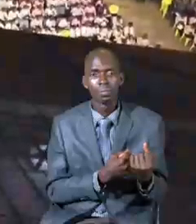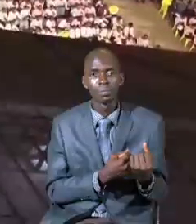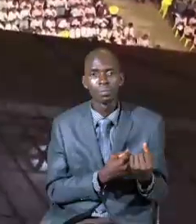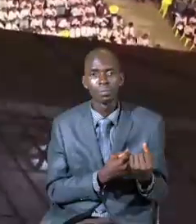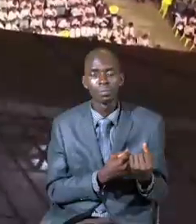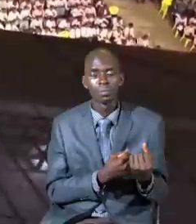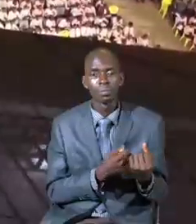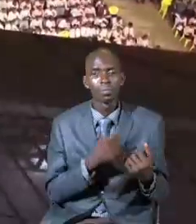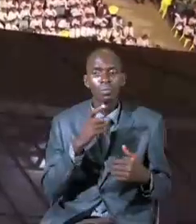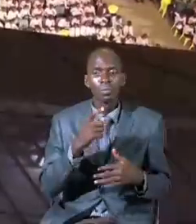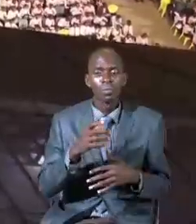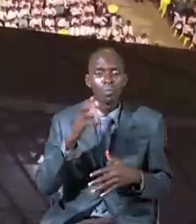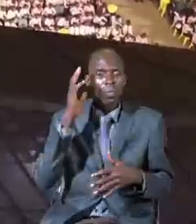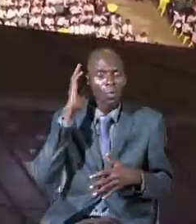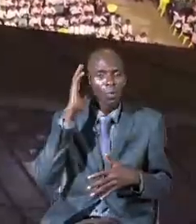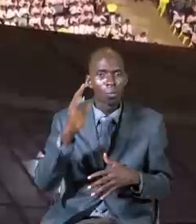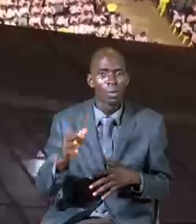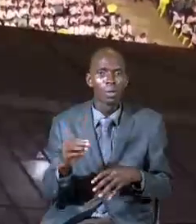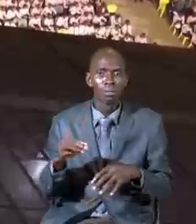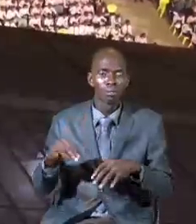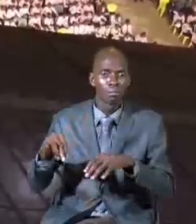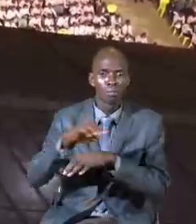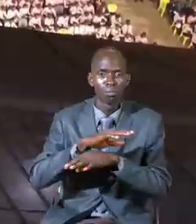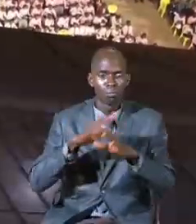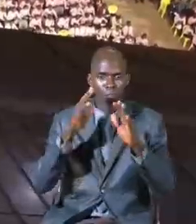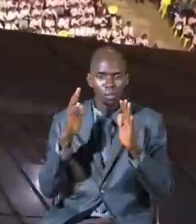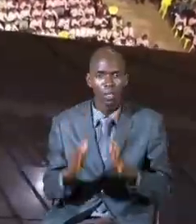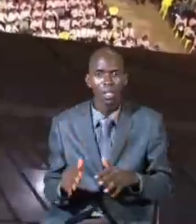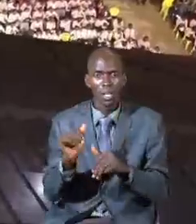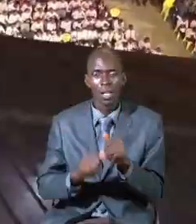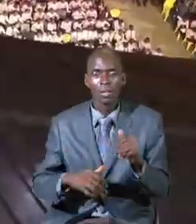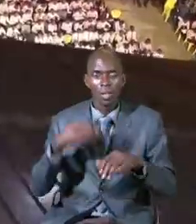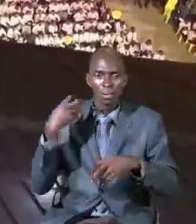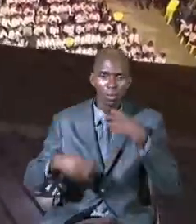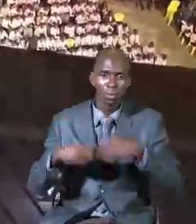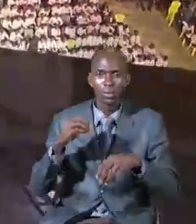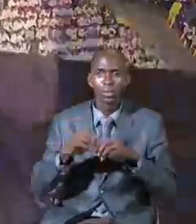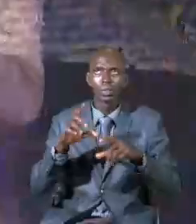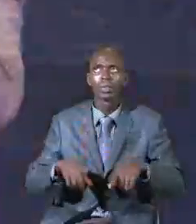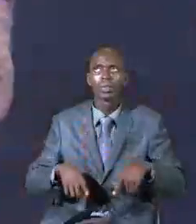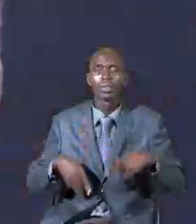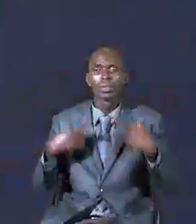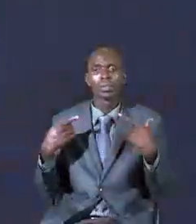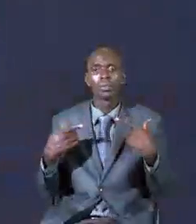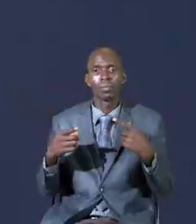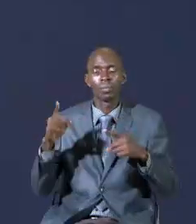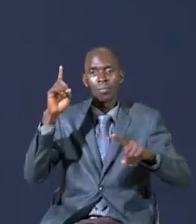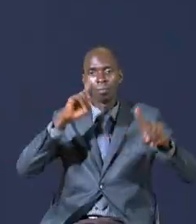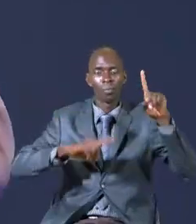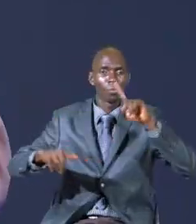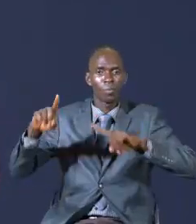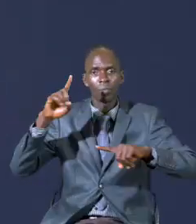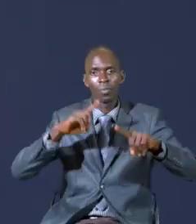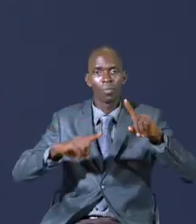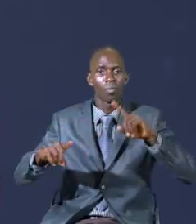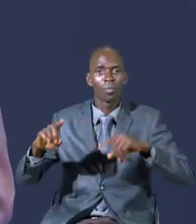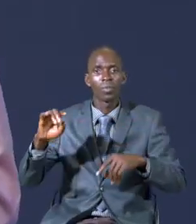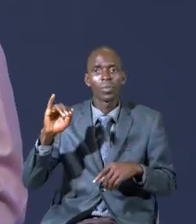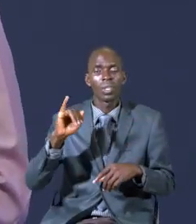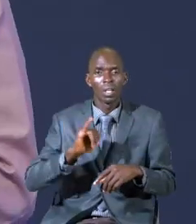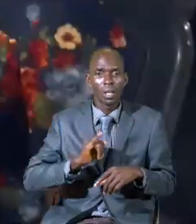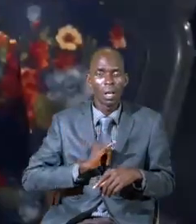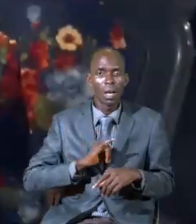will master every difficulty in your life. I will master every